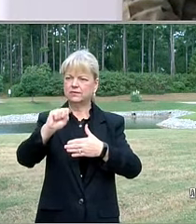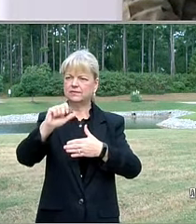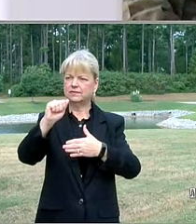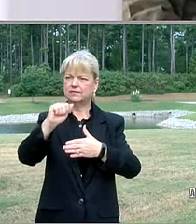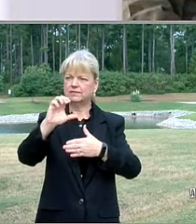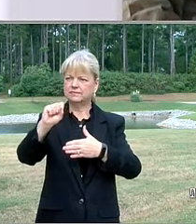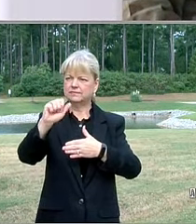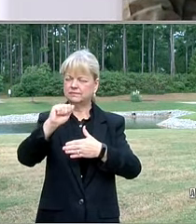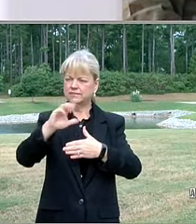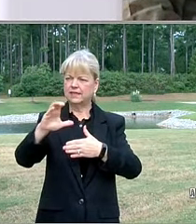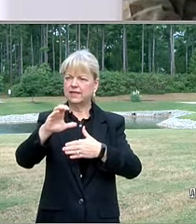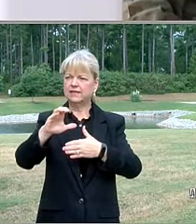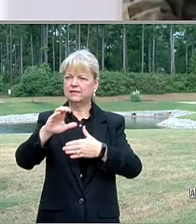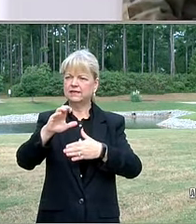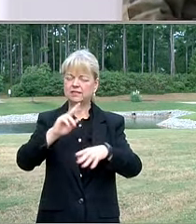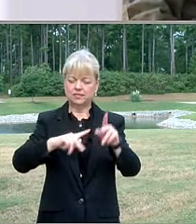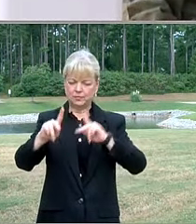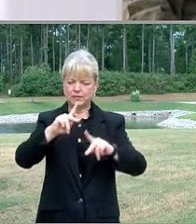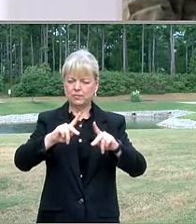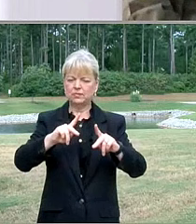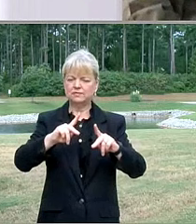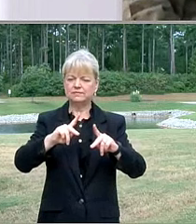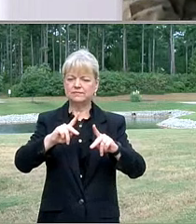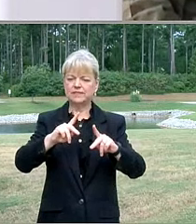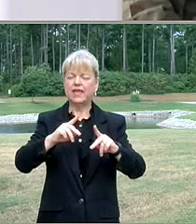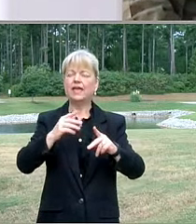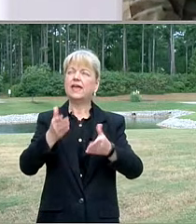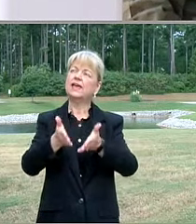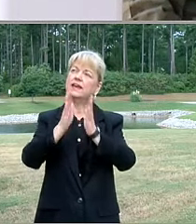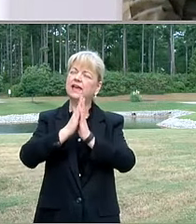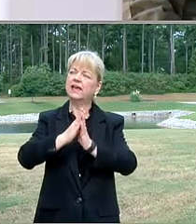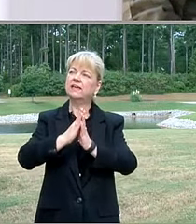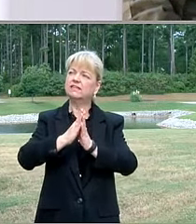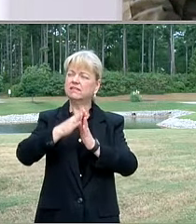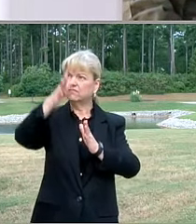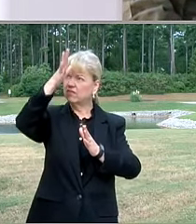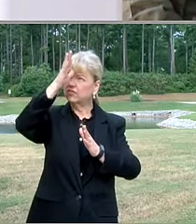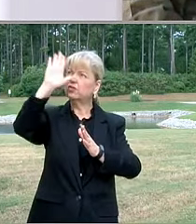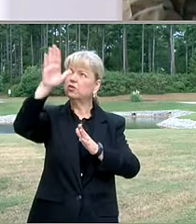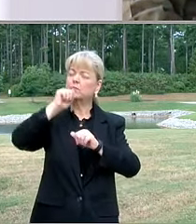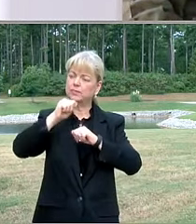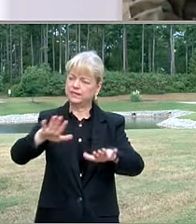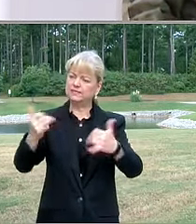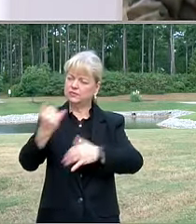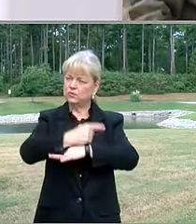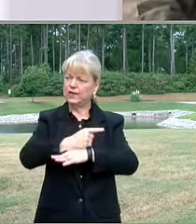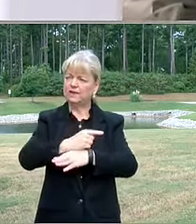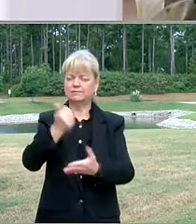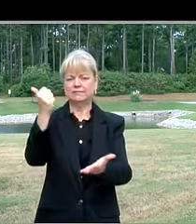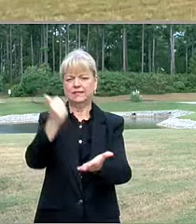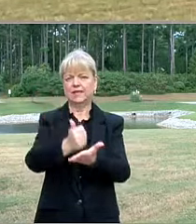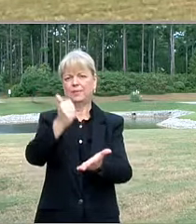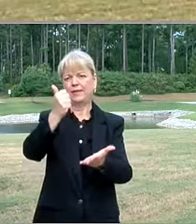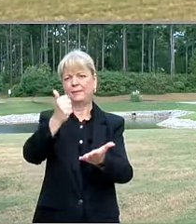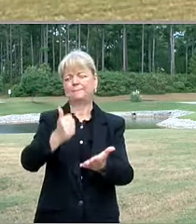civilians, and ask, Father, for your presence here today. Amen.